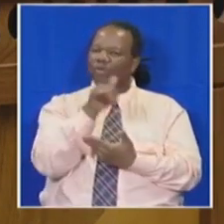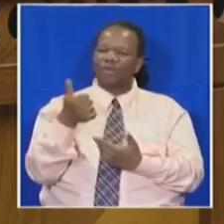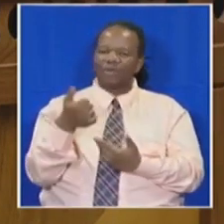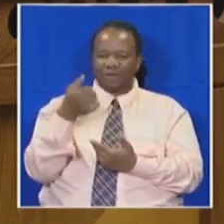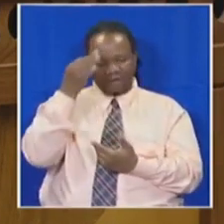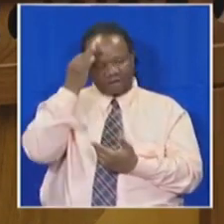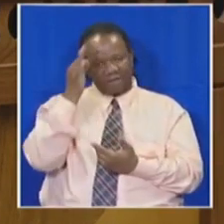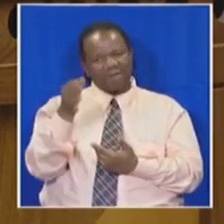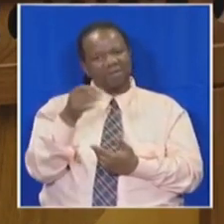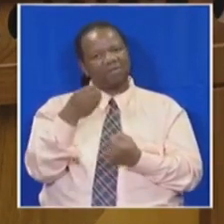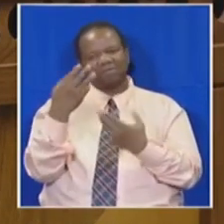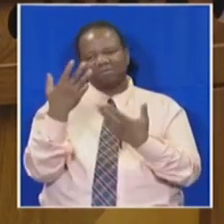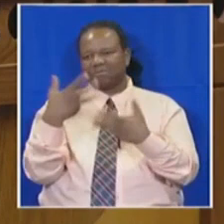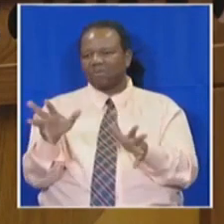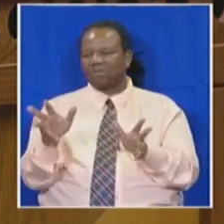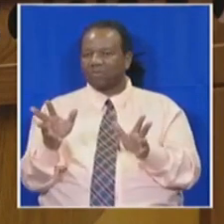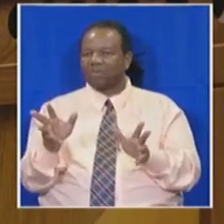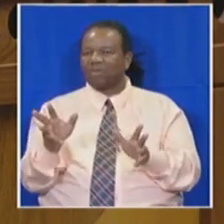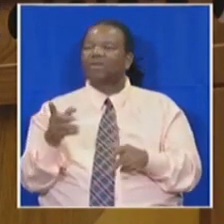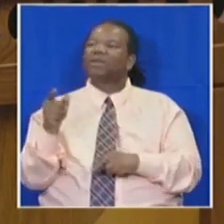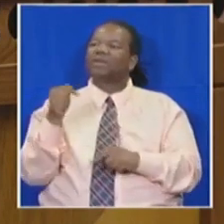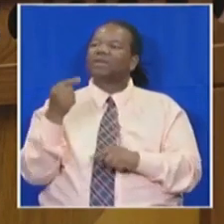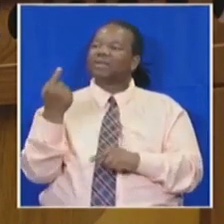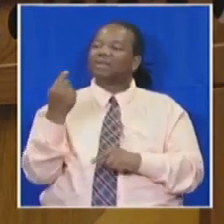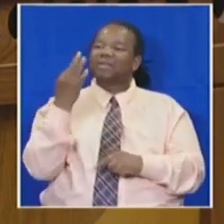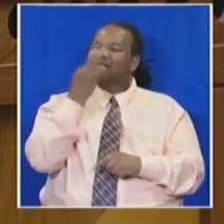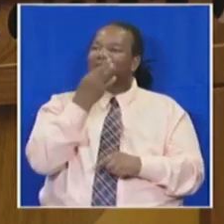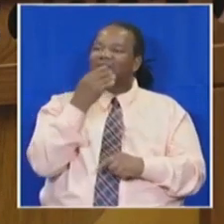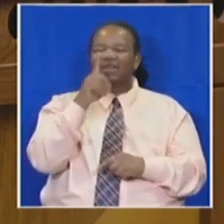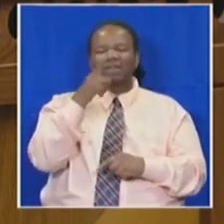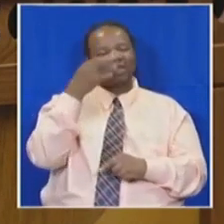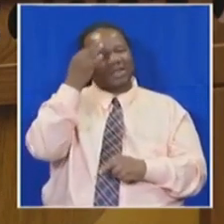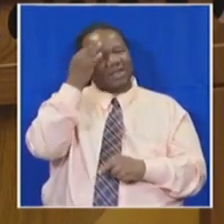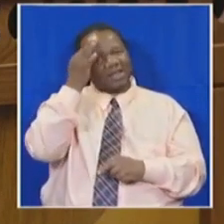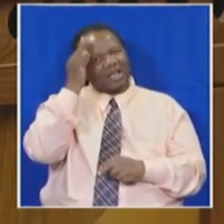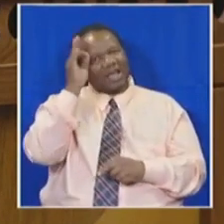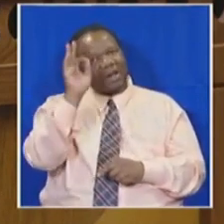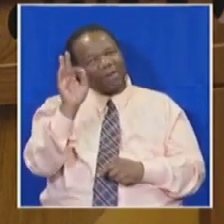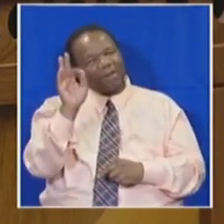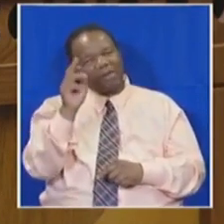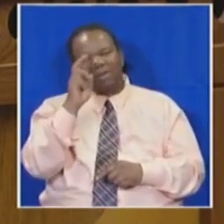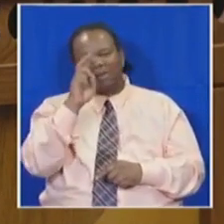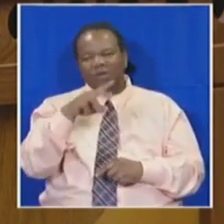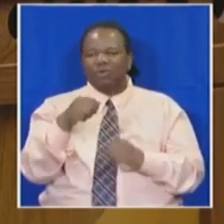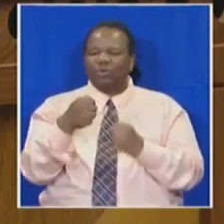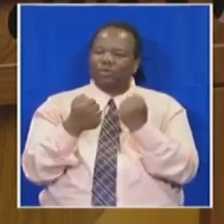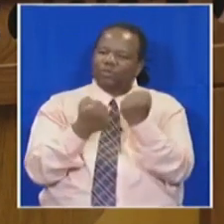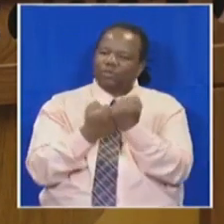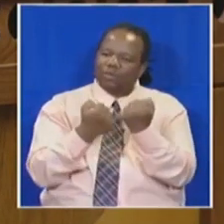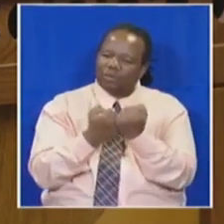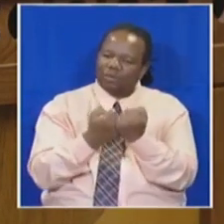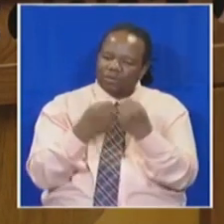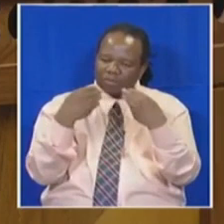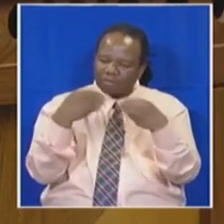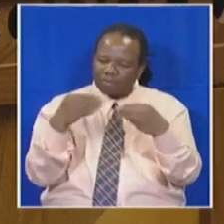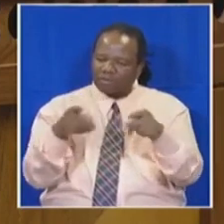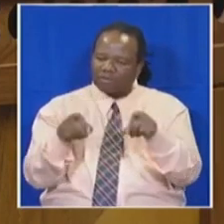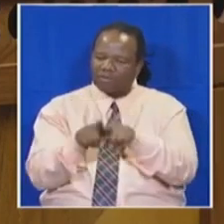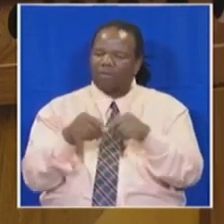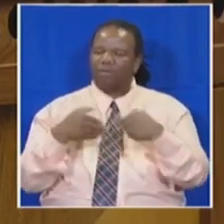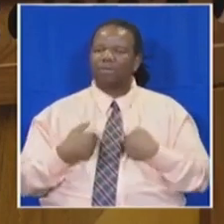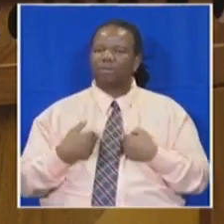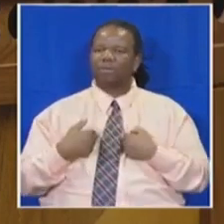sham. Listen to what he said. The government is supposed to be supporting an entrepreneur like me, but